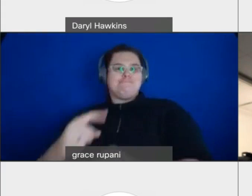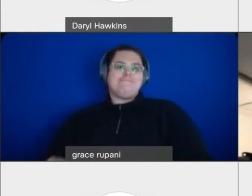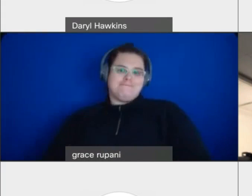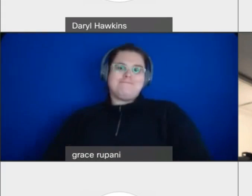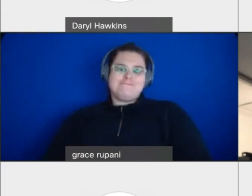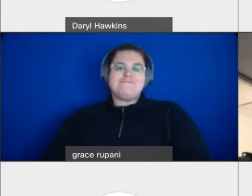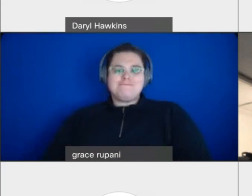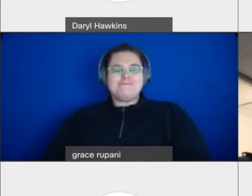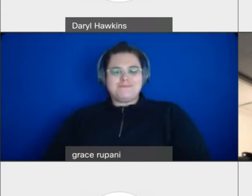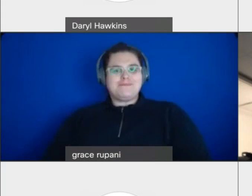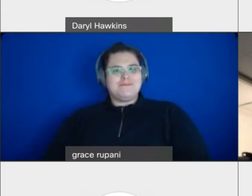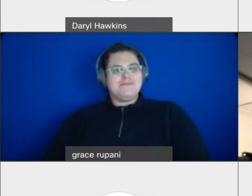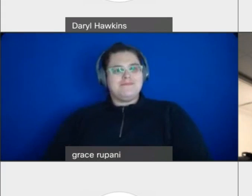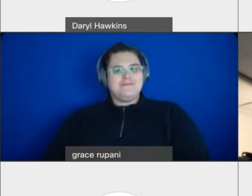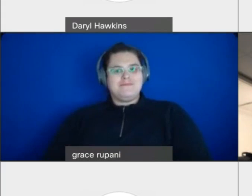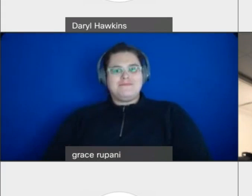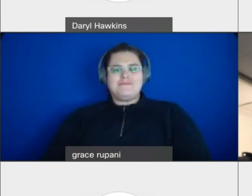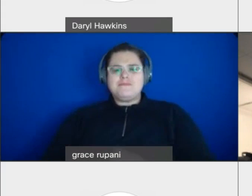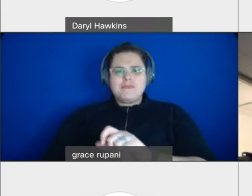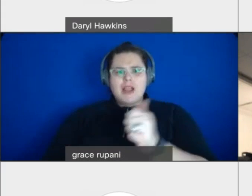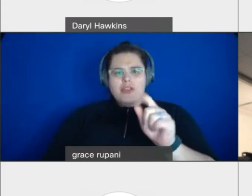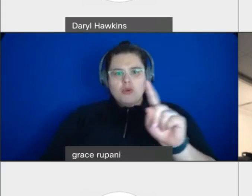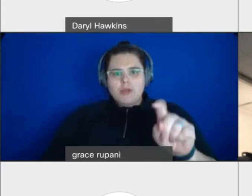Anyone see what else do we have?